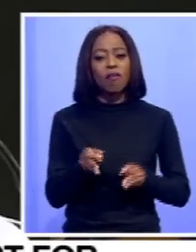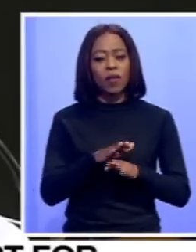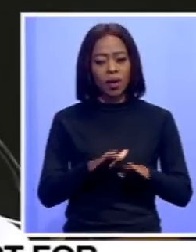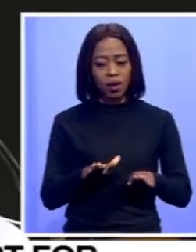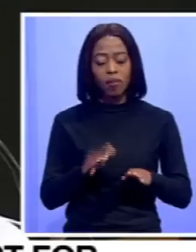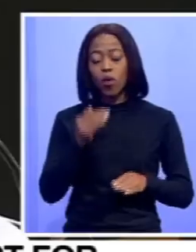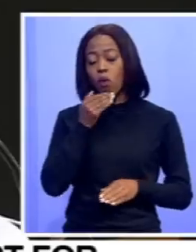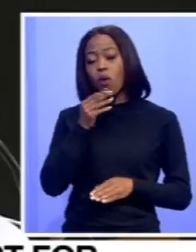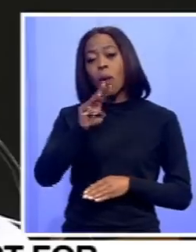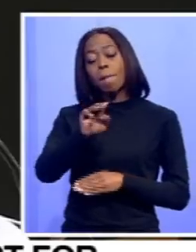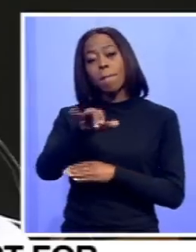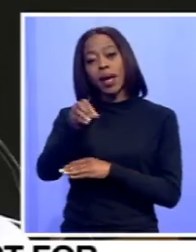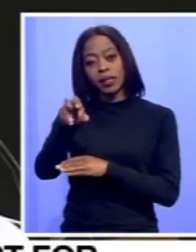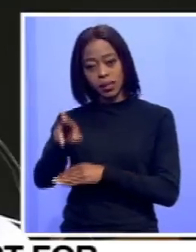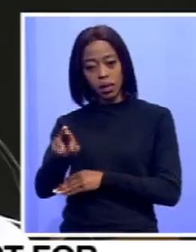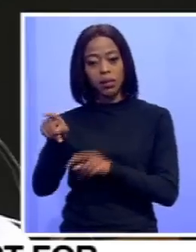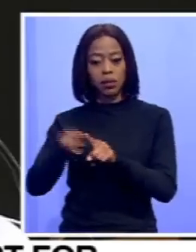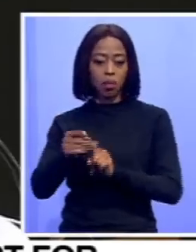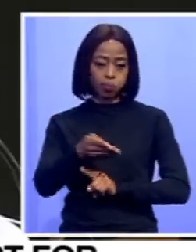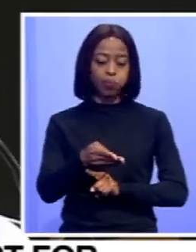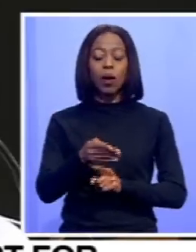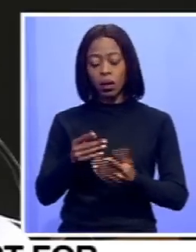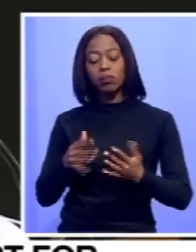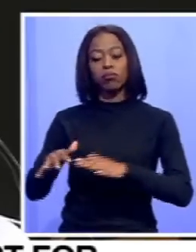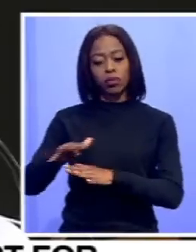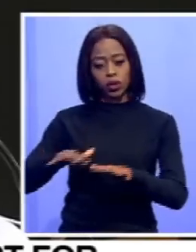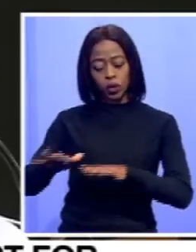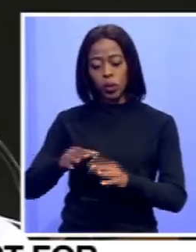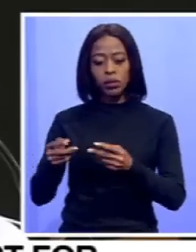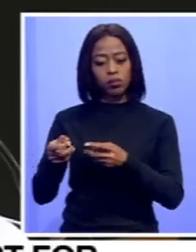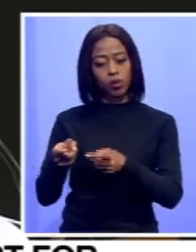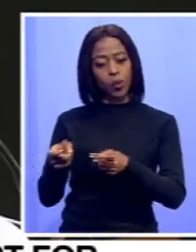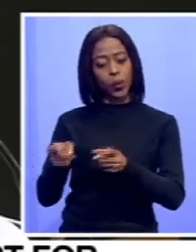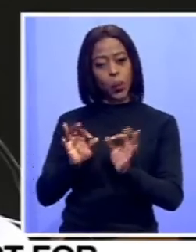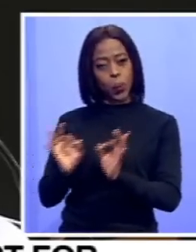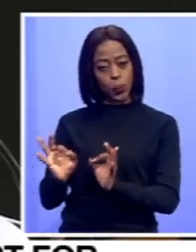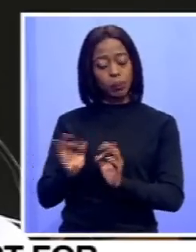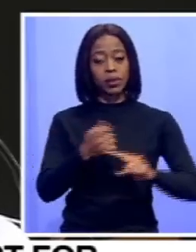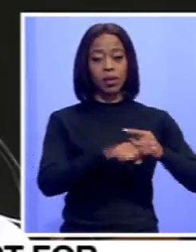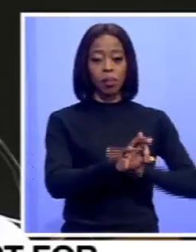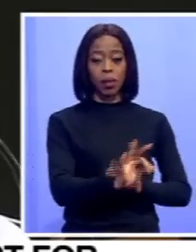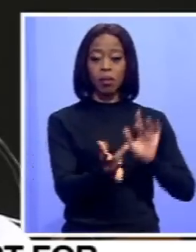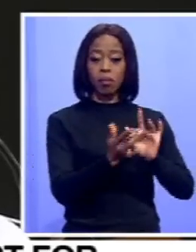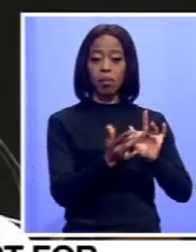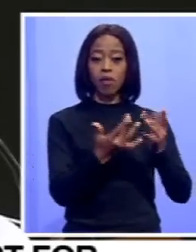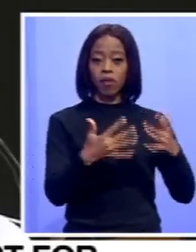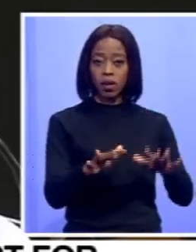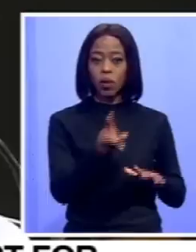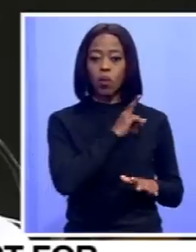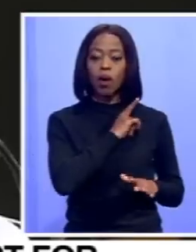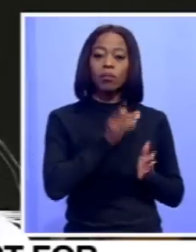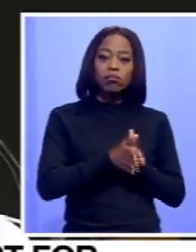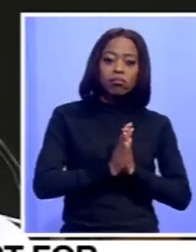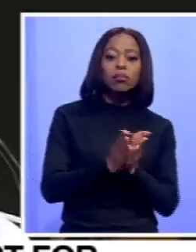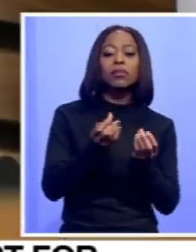General Zulu was on the scene and handling the situation. Sub 3. He had been in contact with Mr. Klingbeil to receive a copy of the